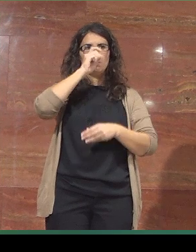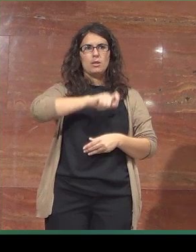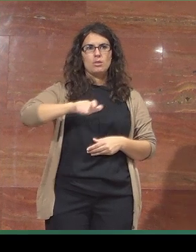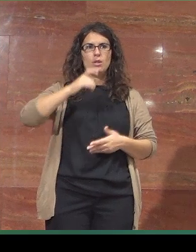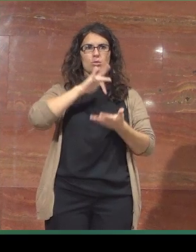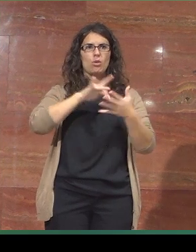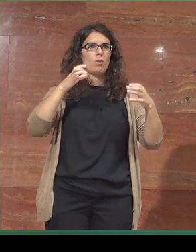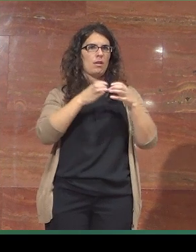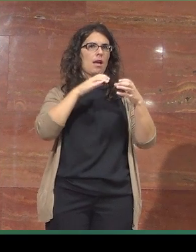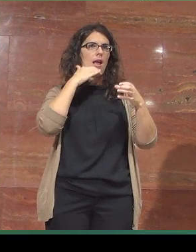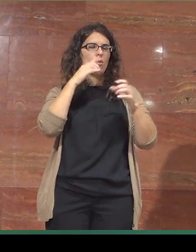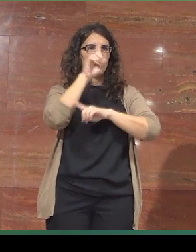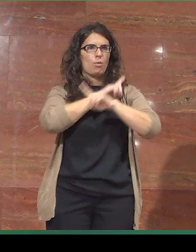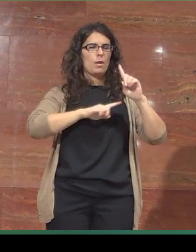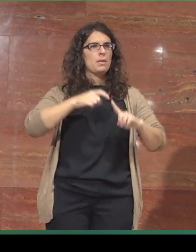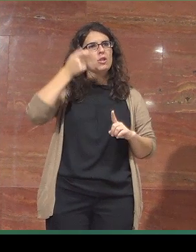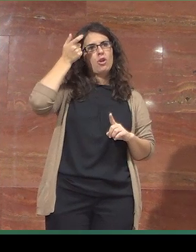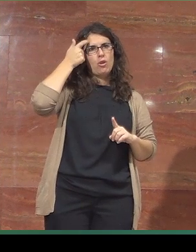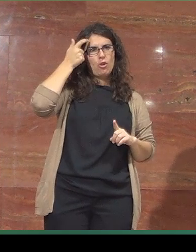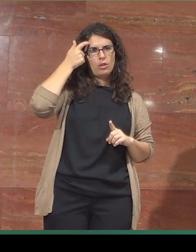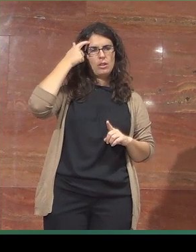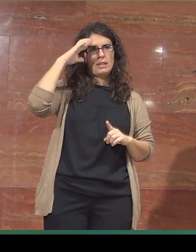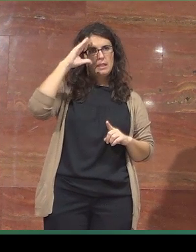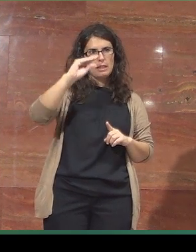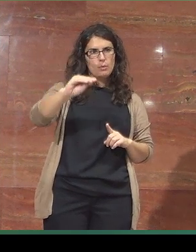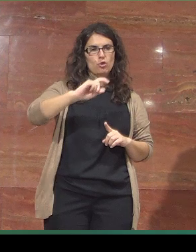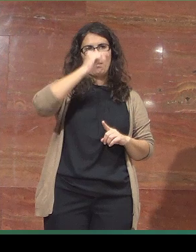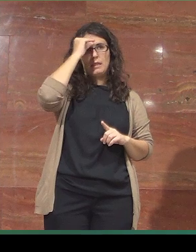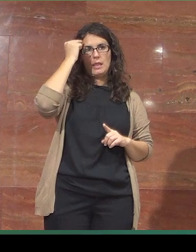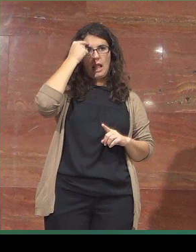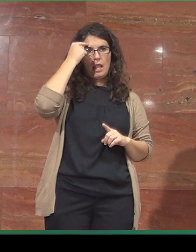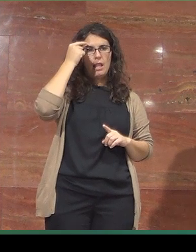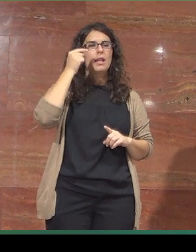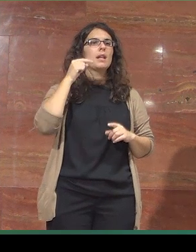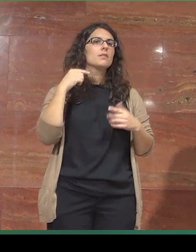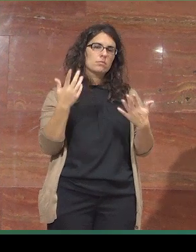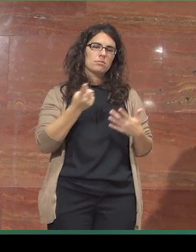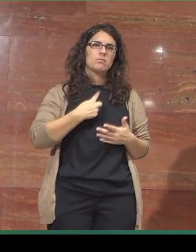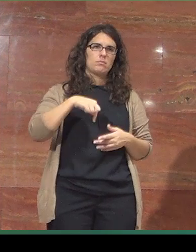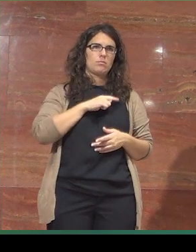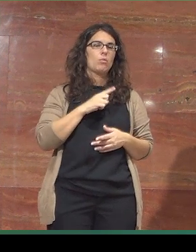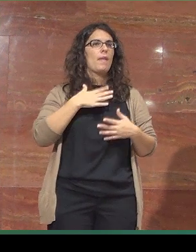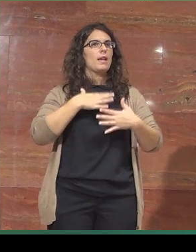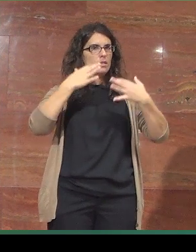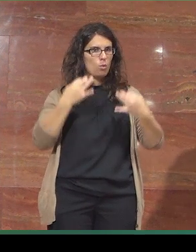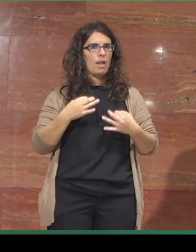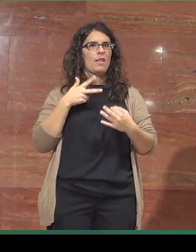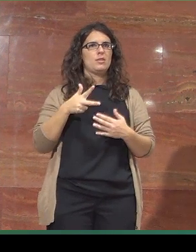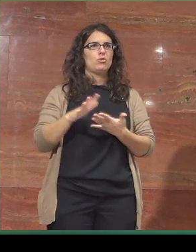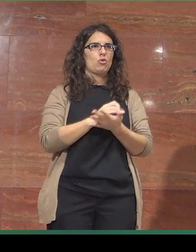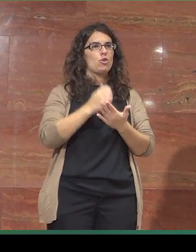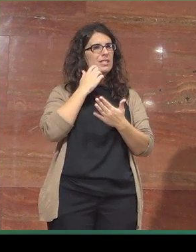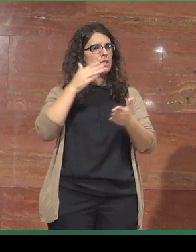impairment, then we will get it right for everybody. So clear, simple information and signage is a very good way to